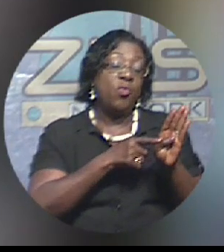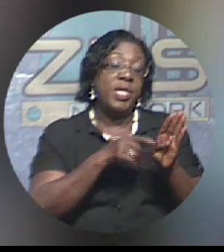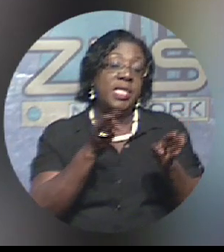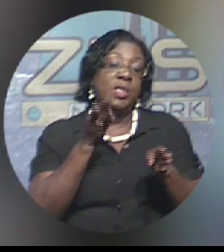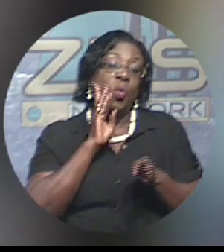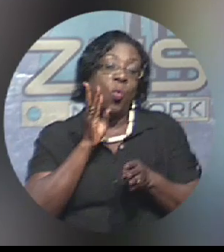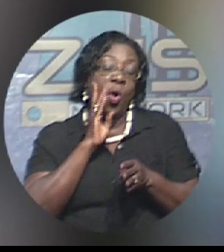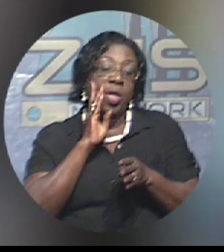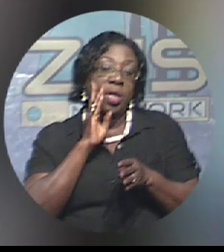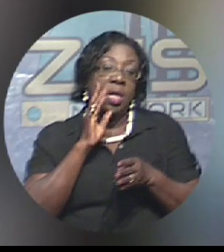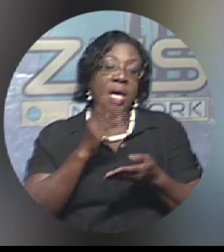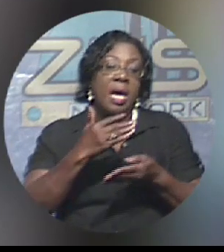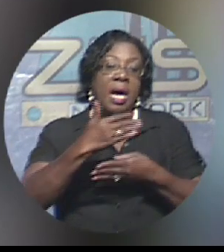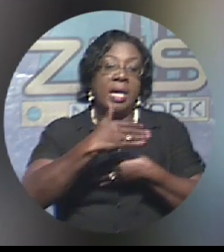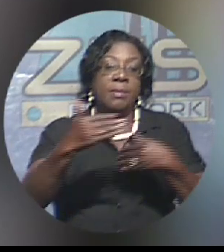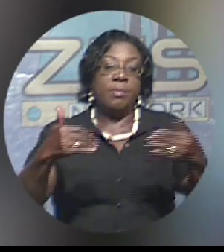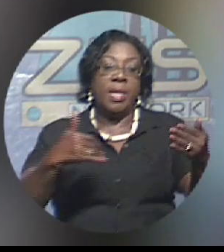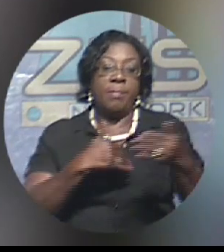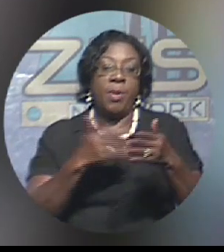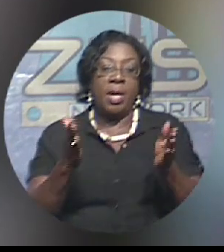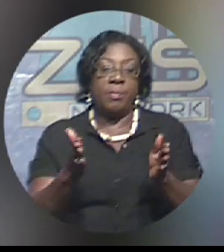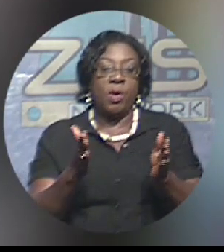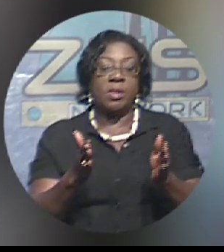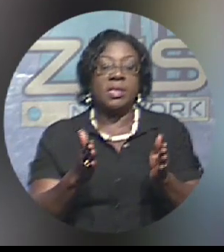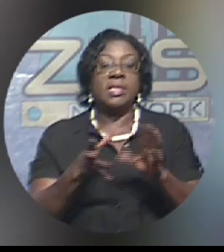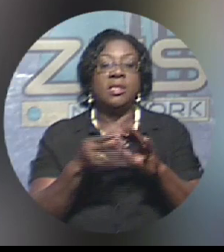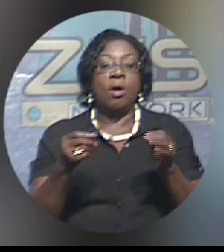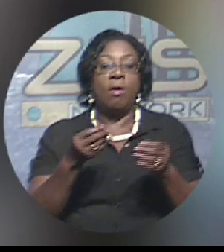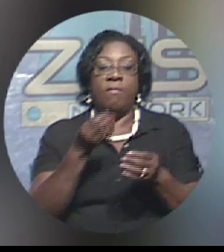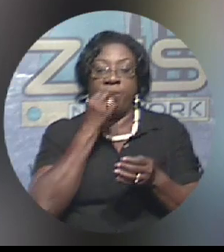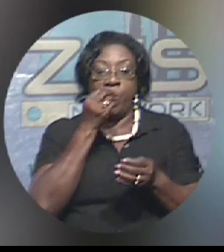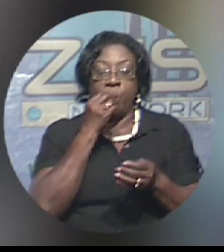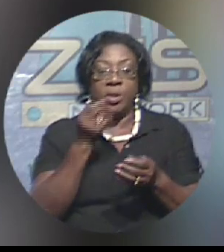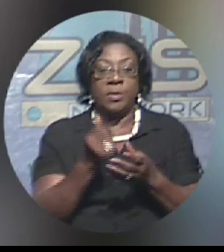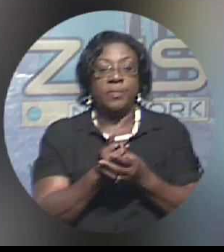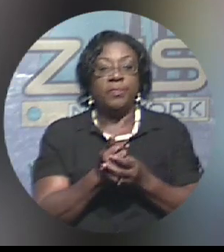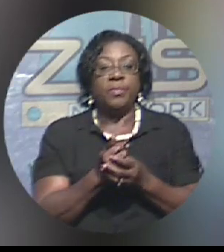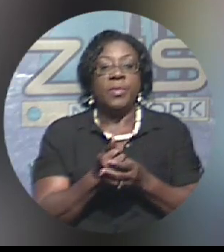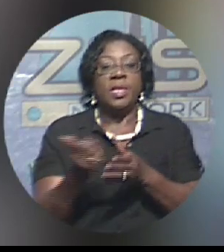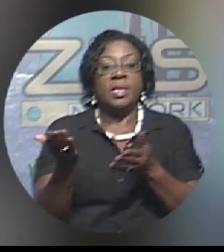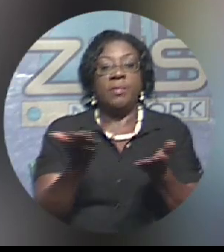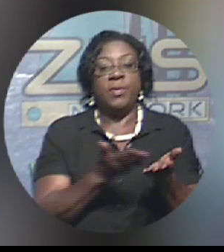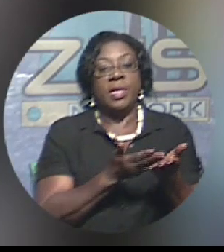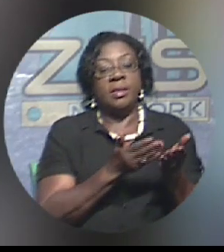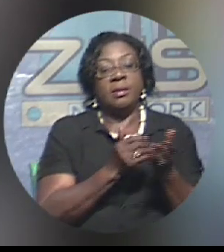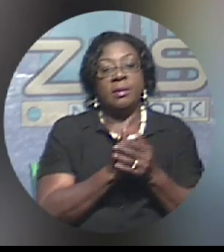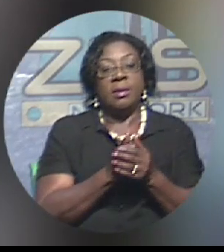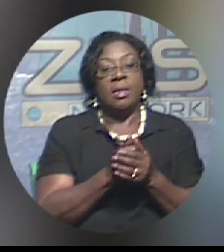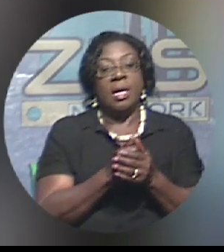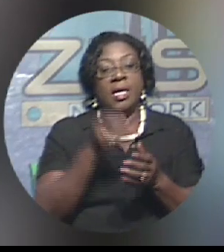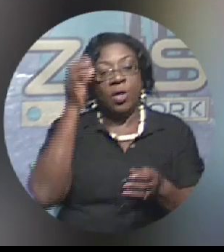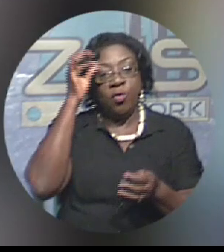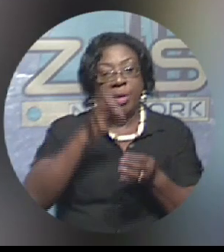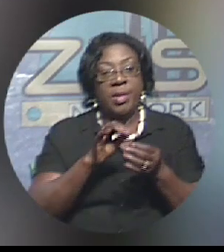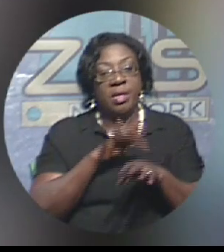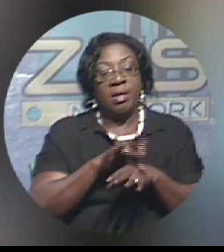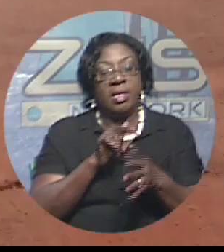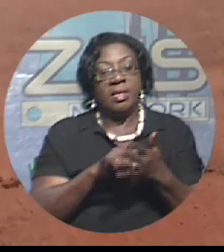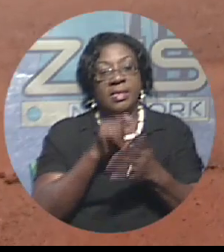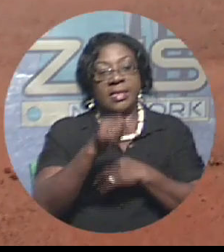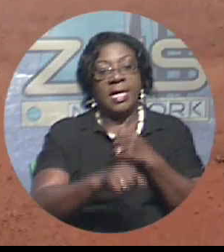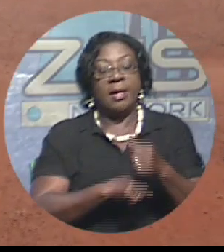and pallets of other non-perishable food items. The Bahamas Ministry of Tourism and the NFL team signed an agreement earlier this